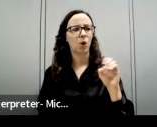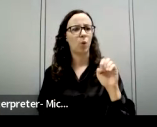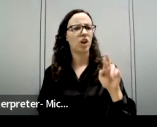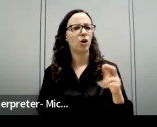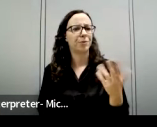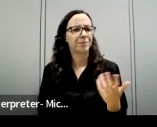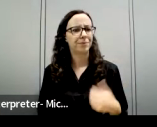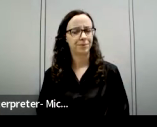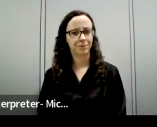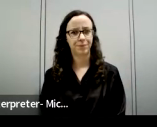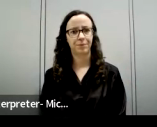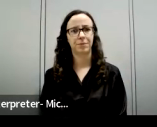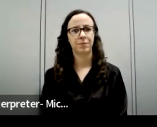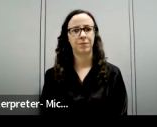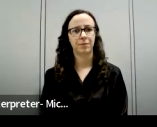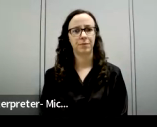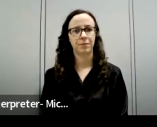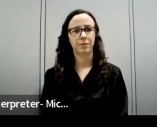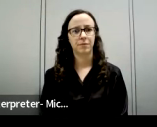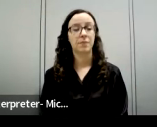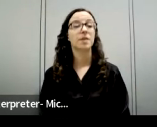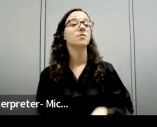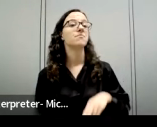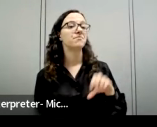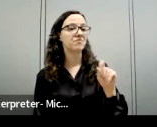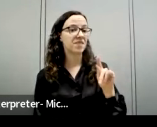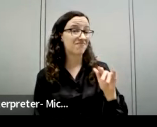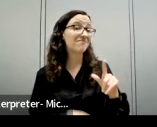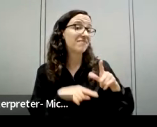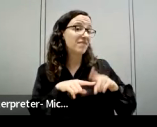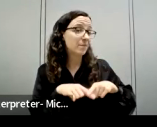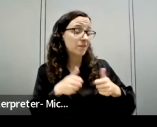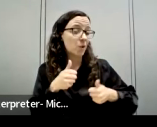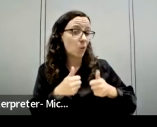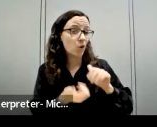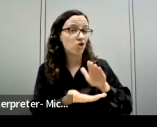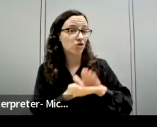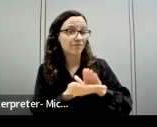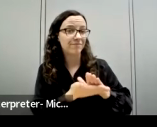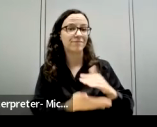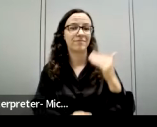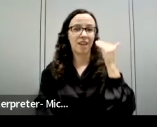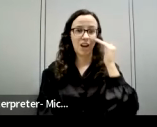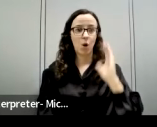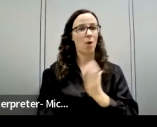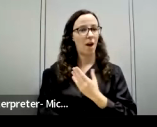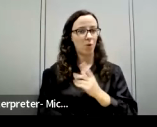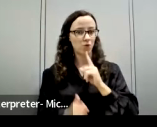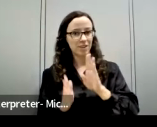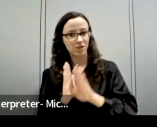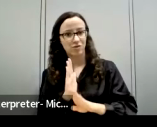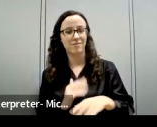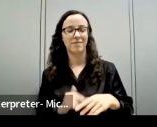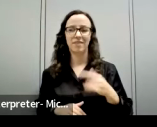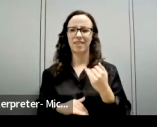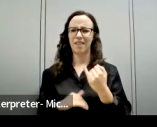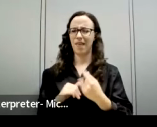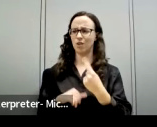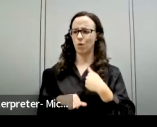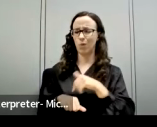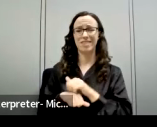books? It's going to depend on the campuses. I know that ours is very affordable. The last one we sent over there